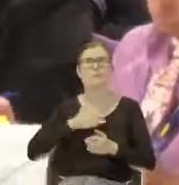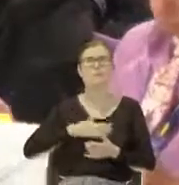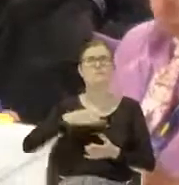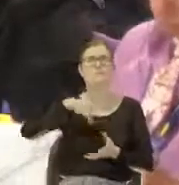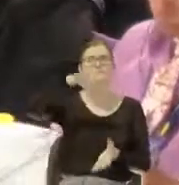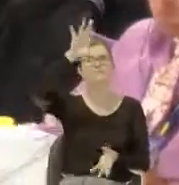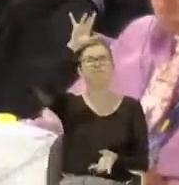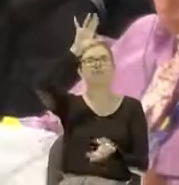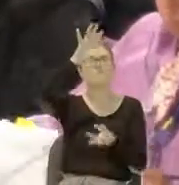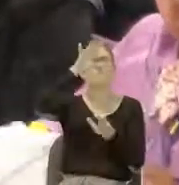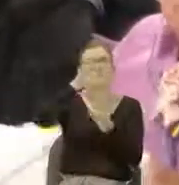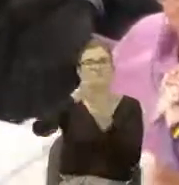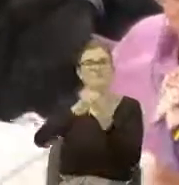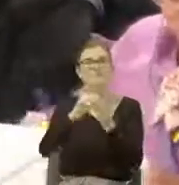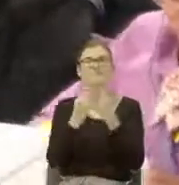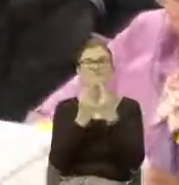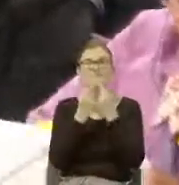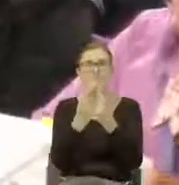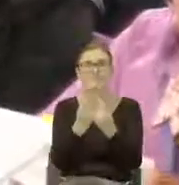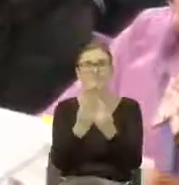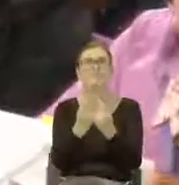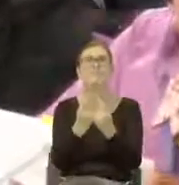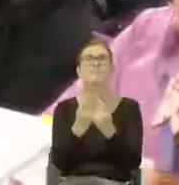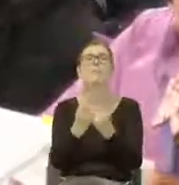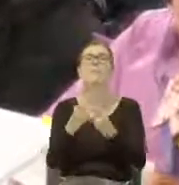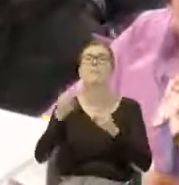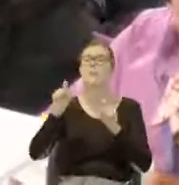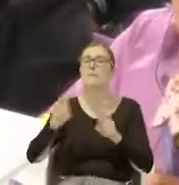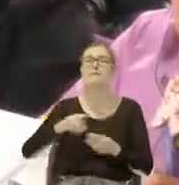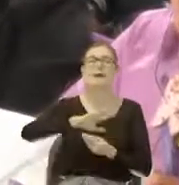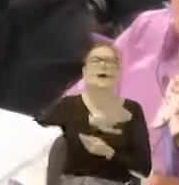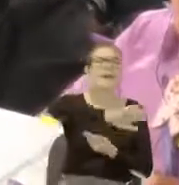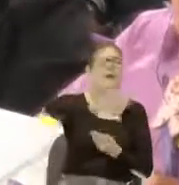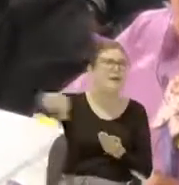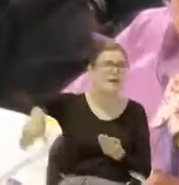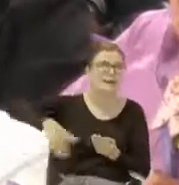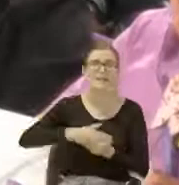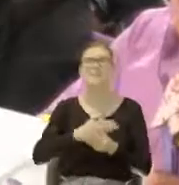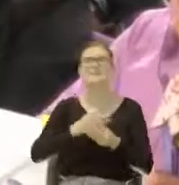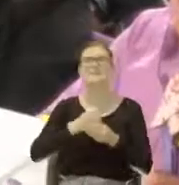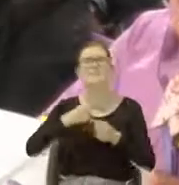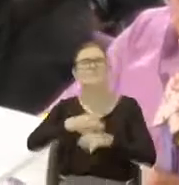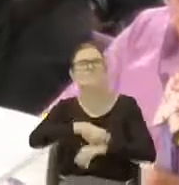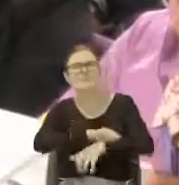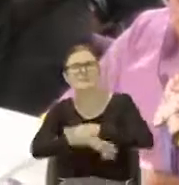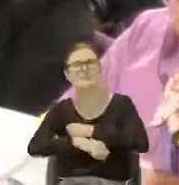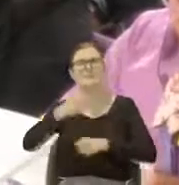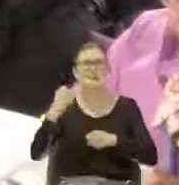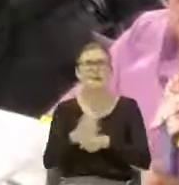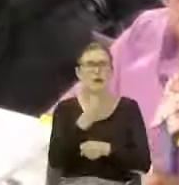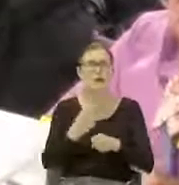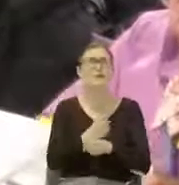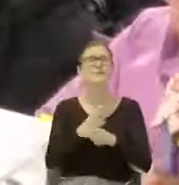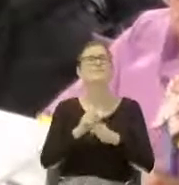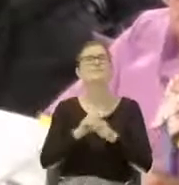peace by holding dialogues. Decisions taken must be monitored so that all